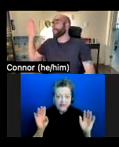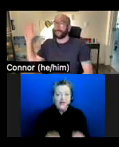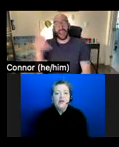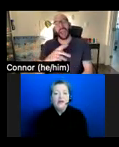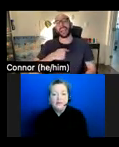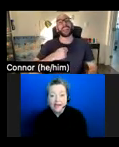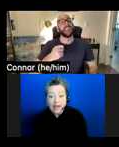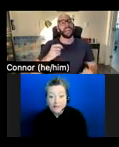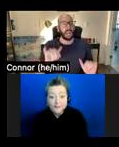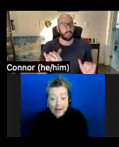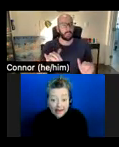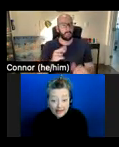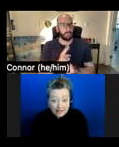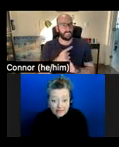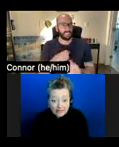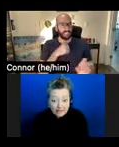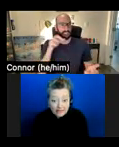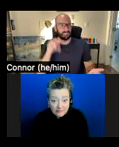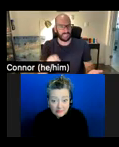is. I come back